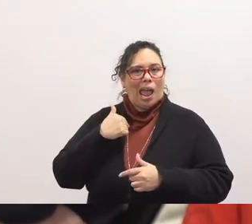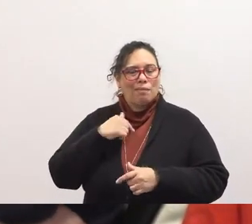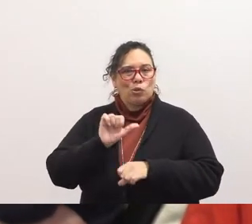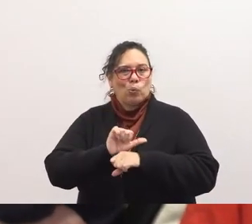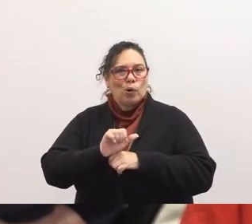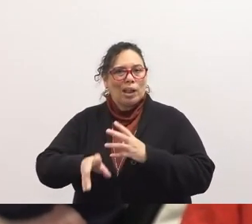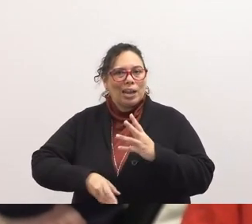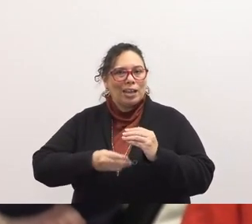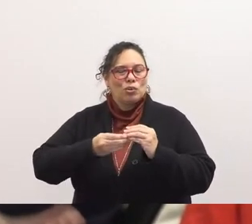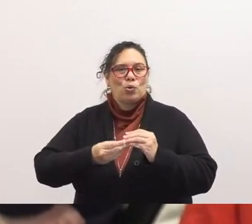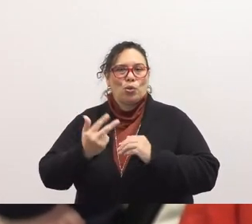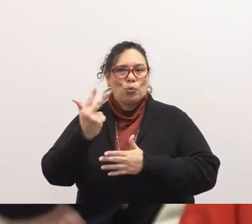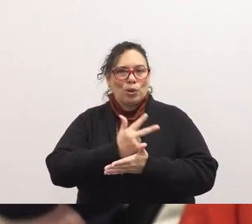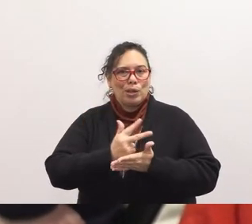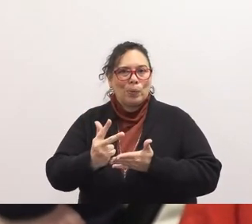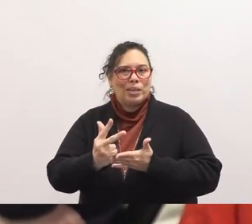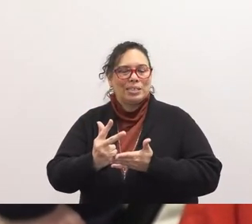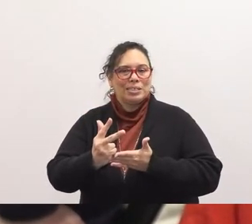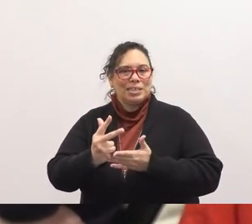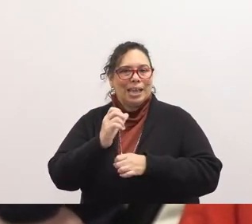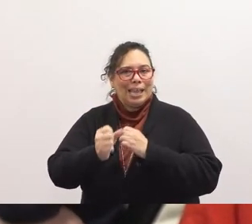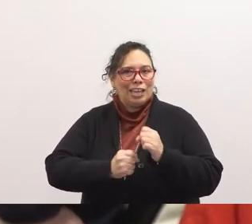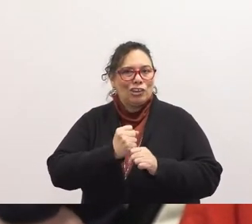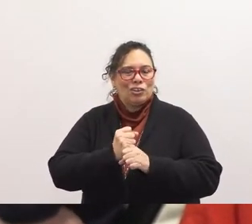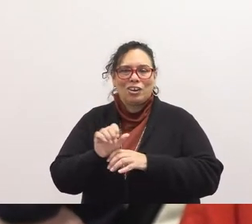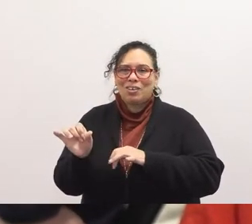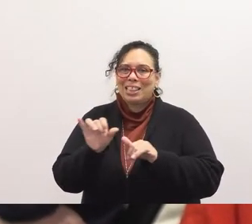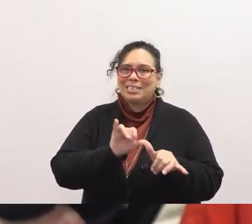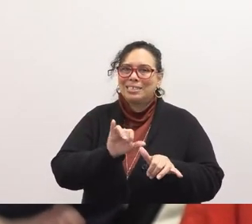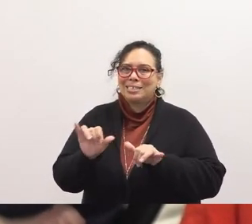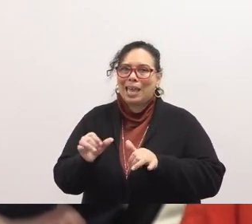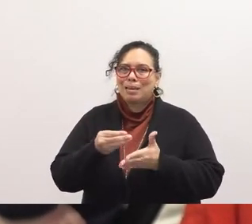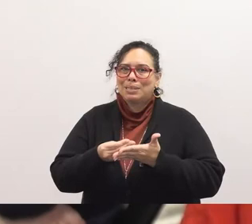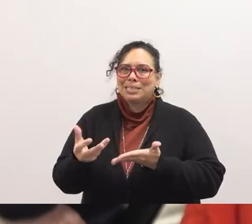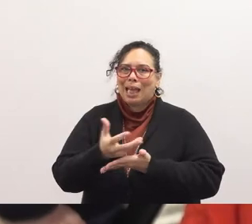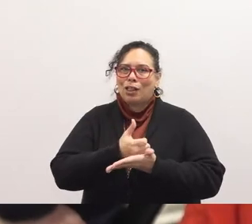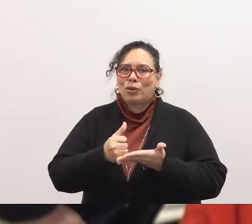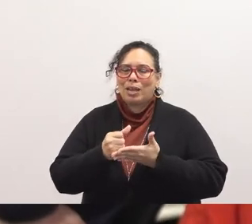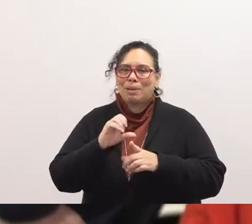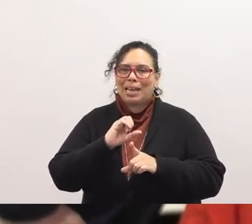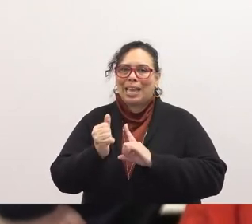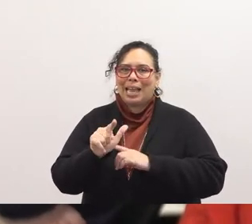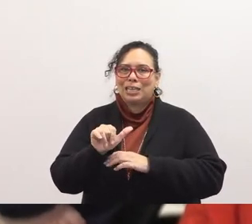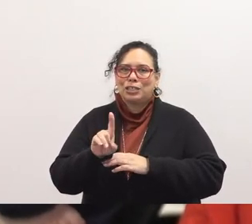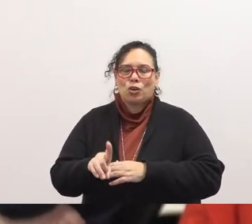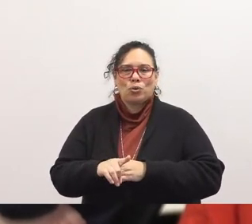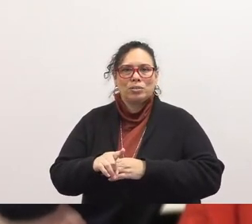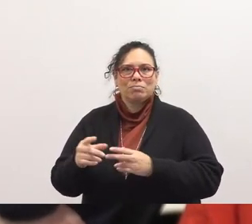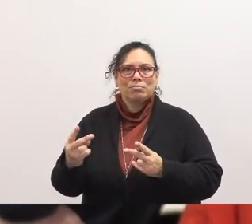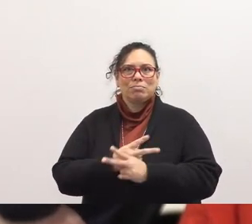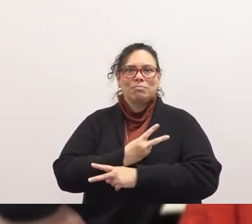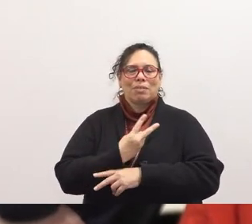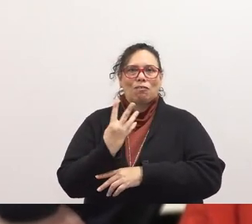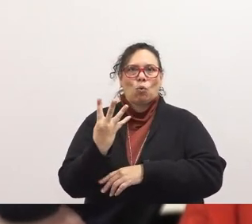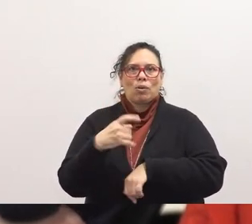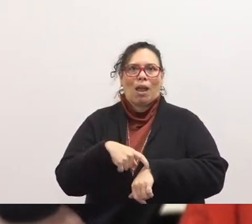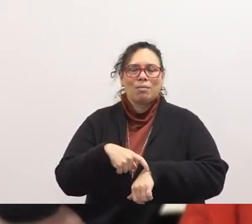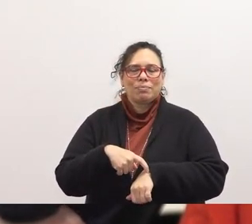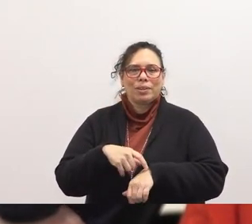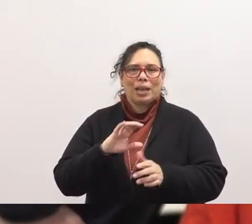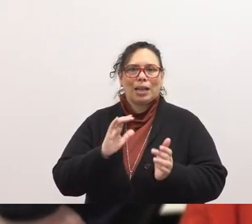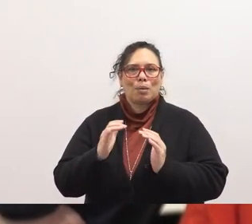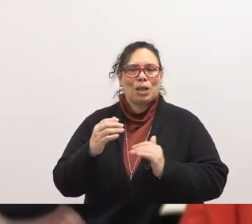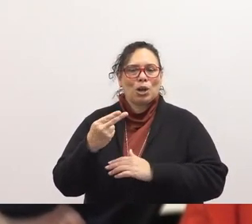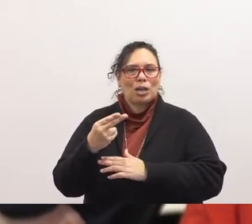additional 3 weeks a year for nearly the same salary, and my caseload of students under my care multiplied by 4 compared to when I was a high